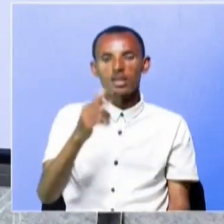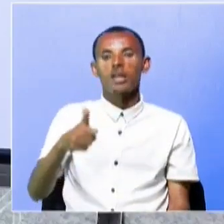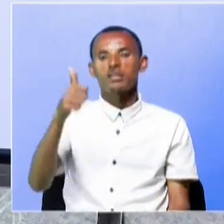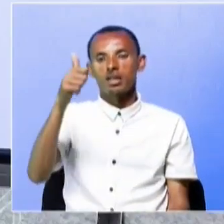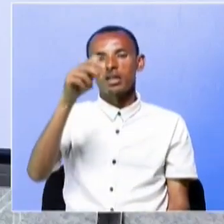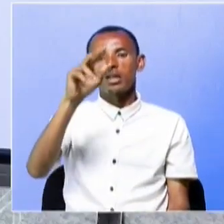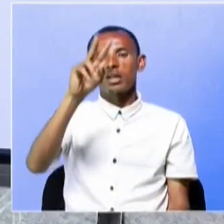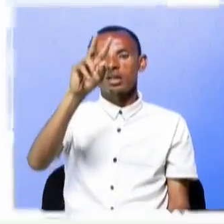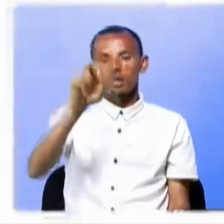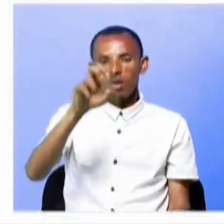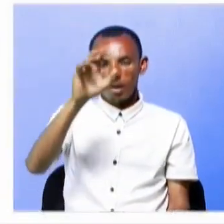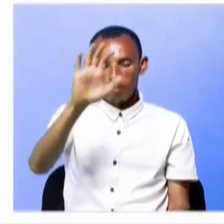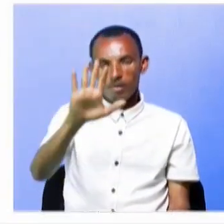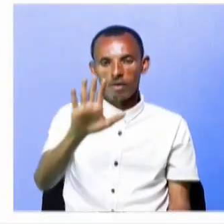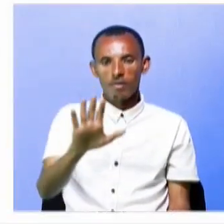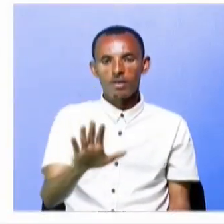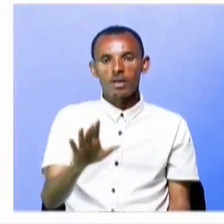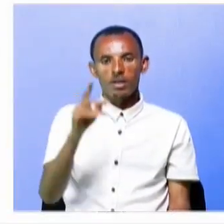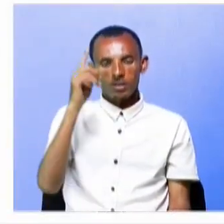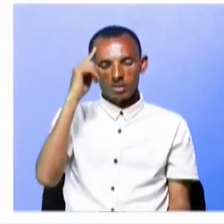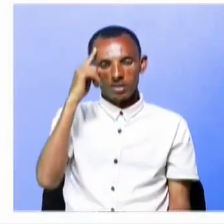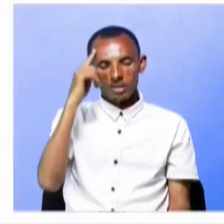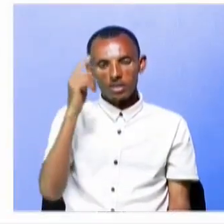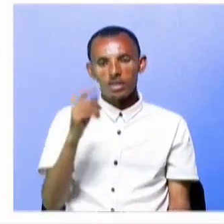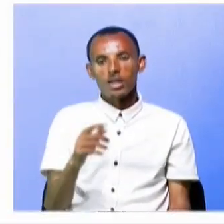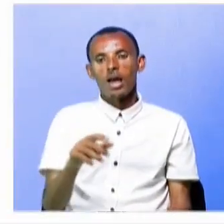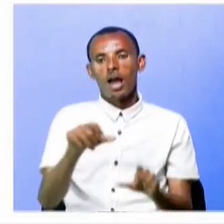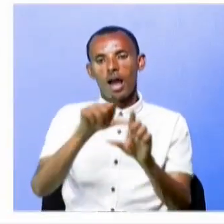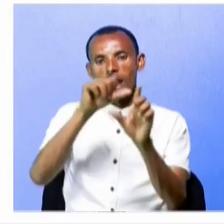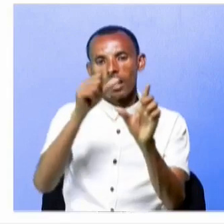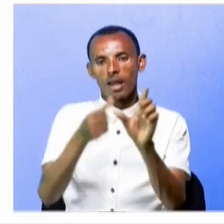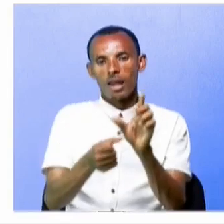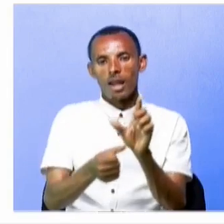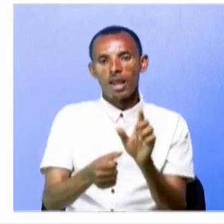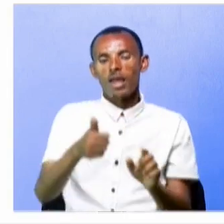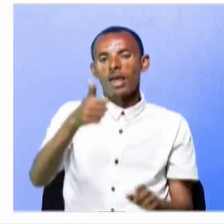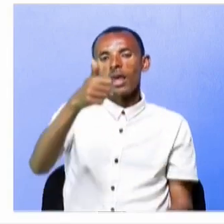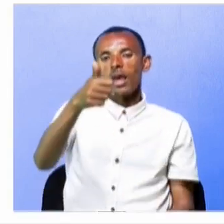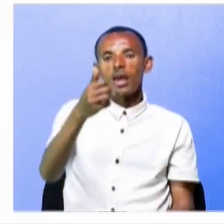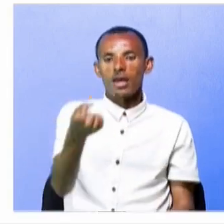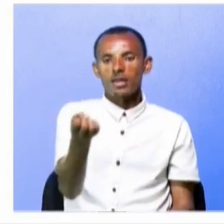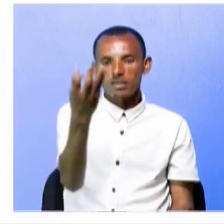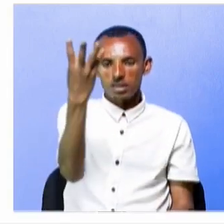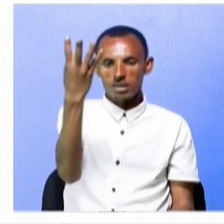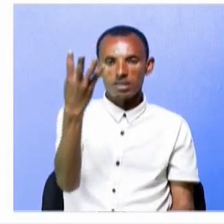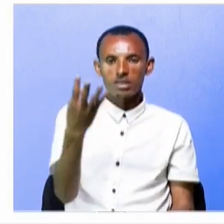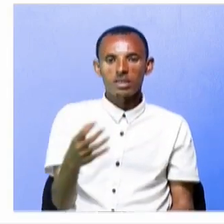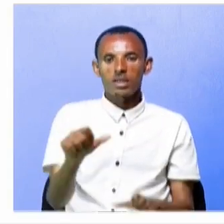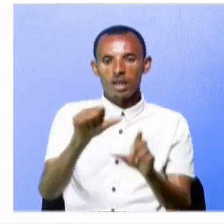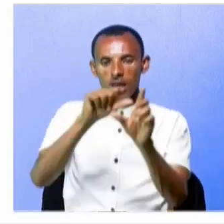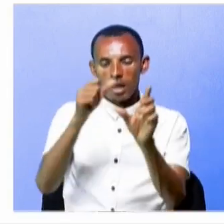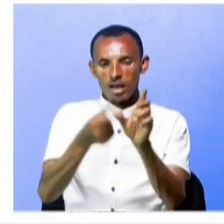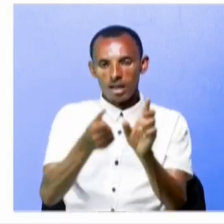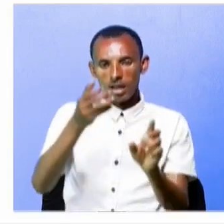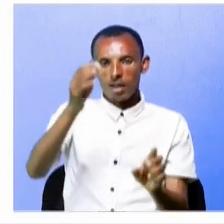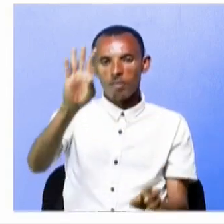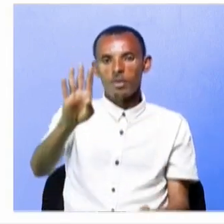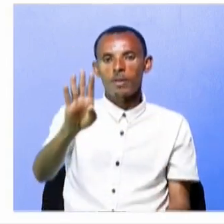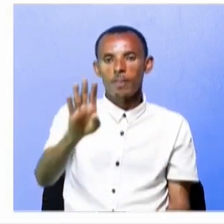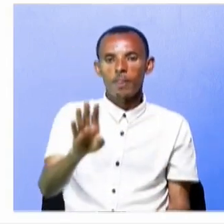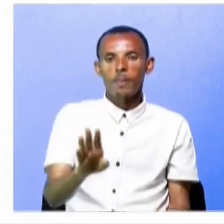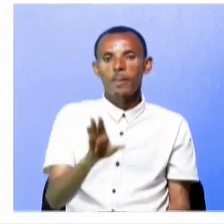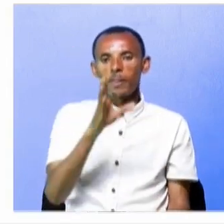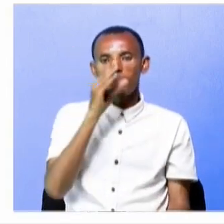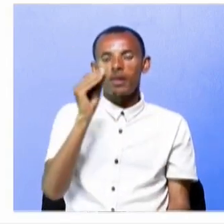is 25. Assume this is angle A. Say this is angle B,